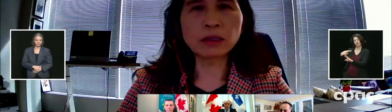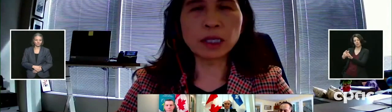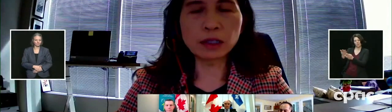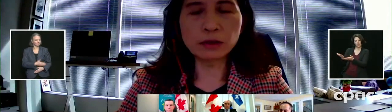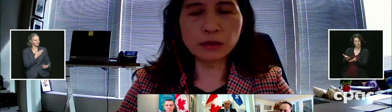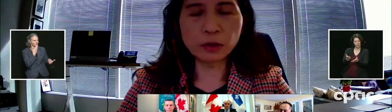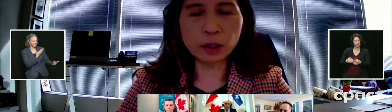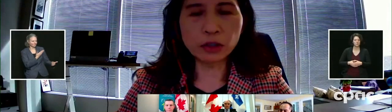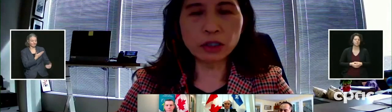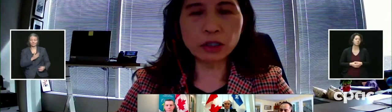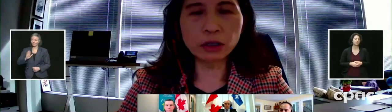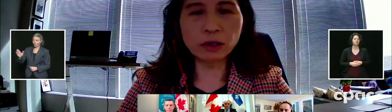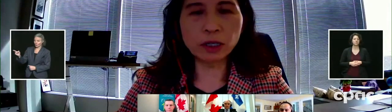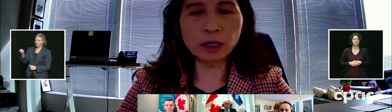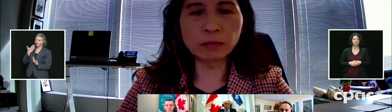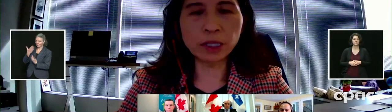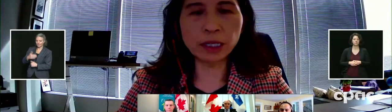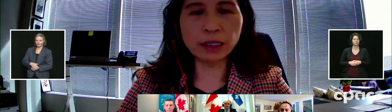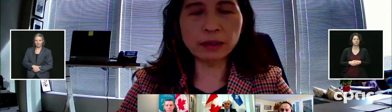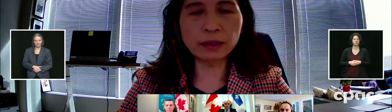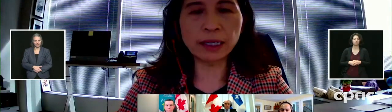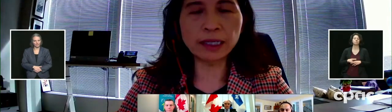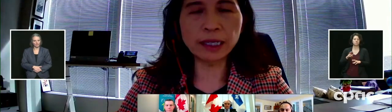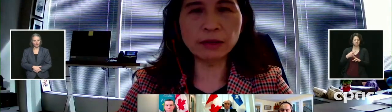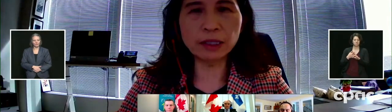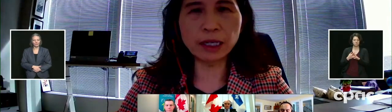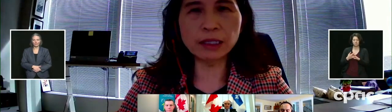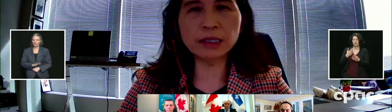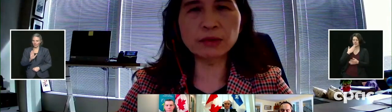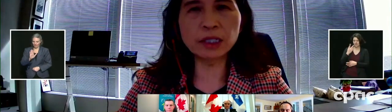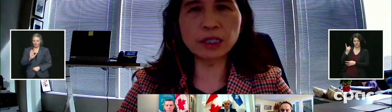Yes, thank you for the question. So as at the